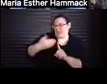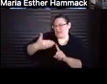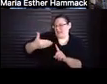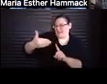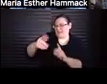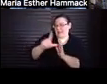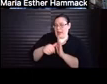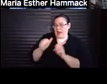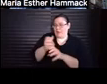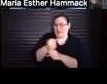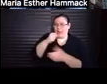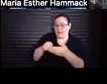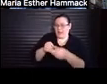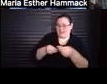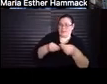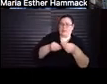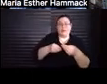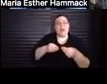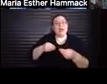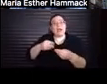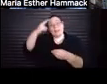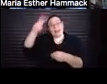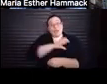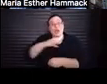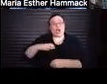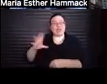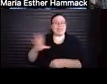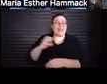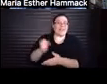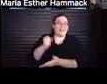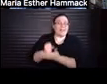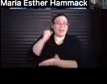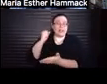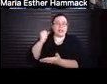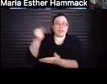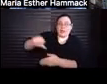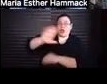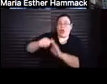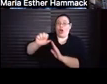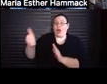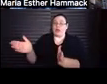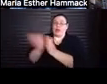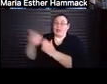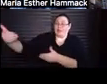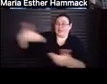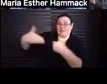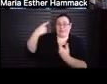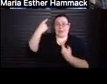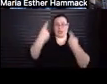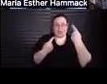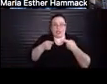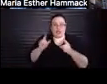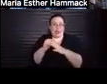this Clay letter, the Mexican Congress officially rejected all other requests submitted for consideration during that